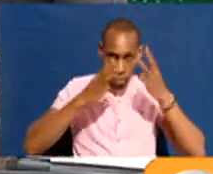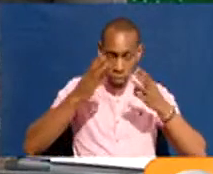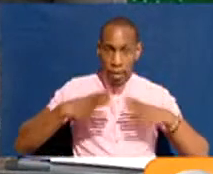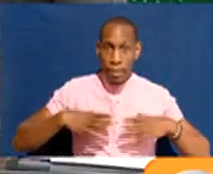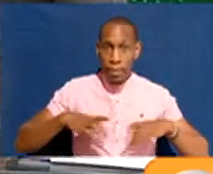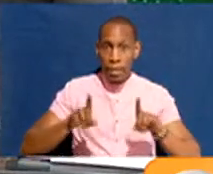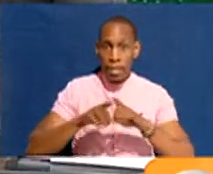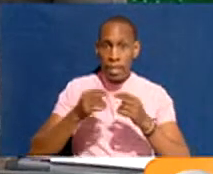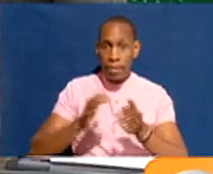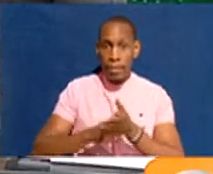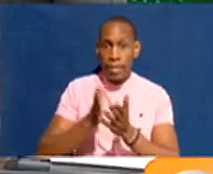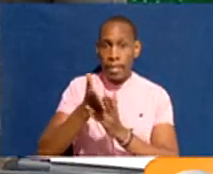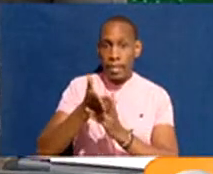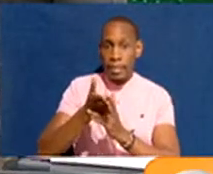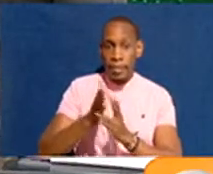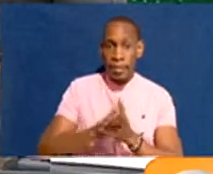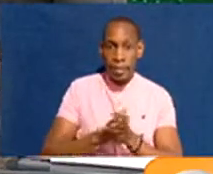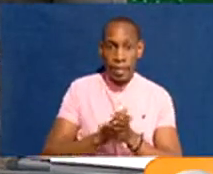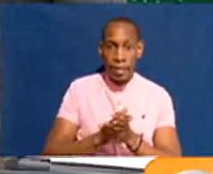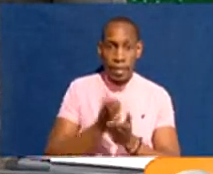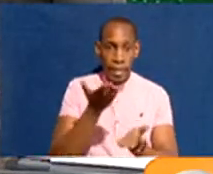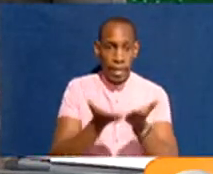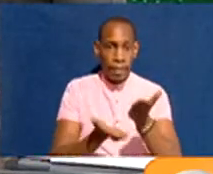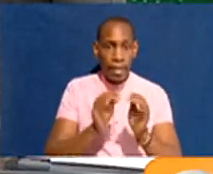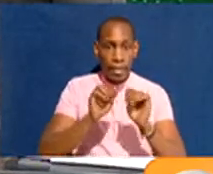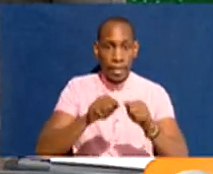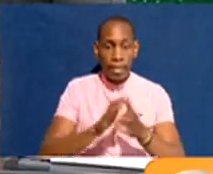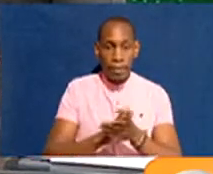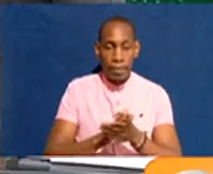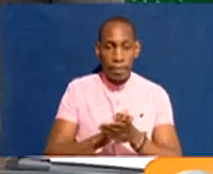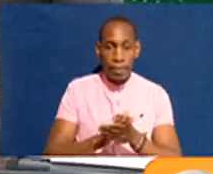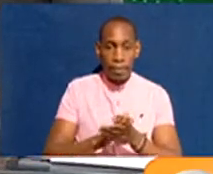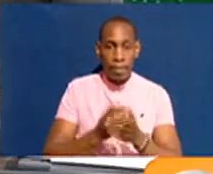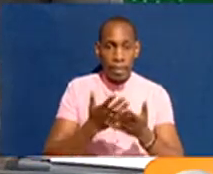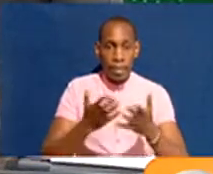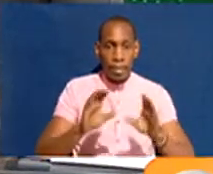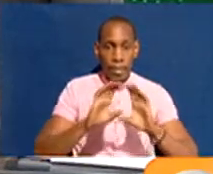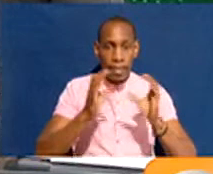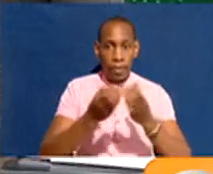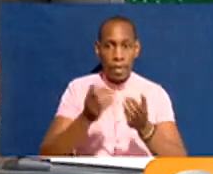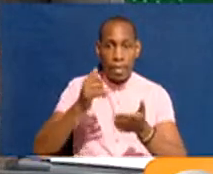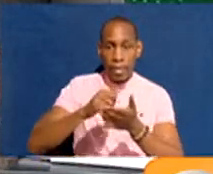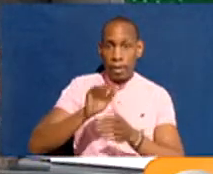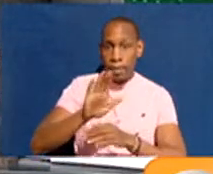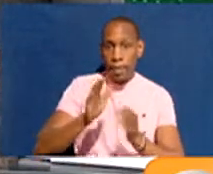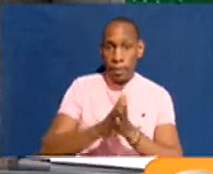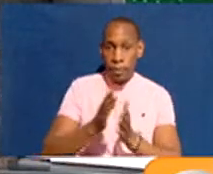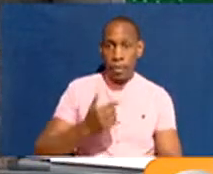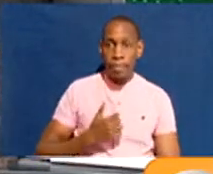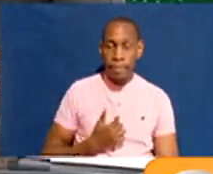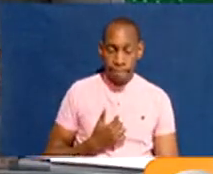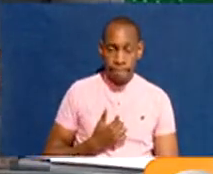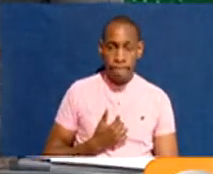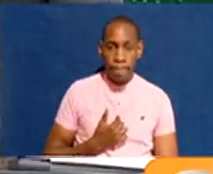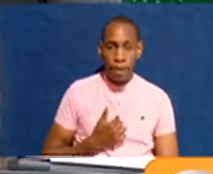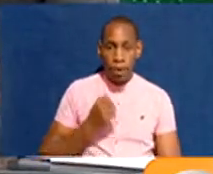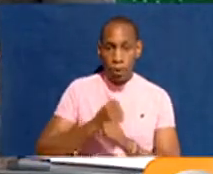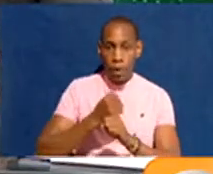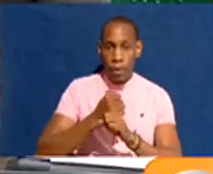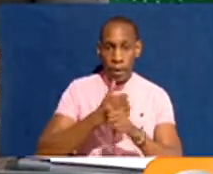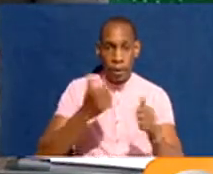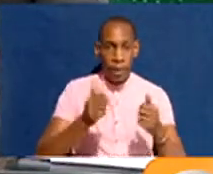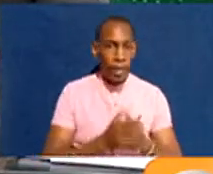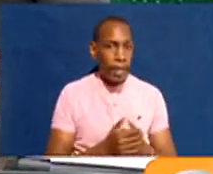as this will interfere with the balance that enables organisms on this planet, including you and I, to function